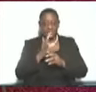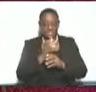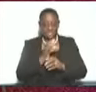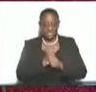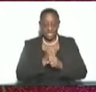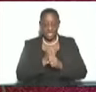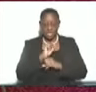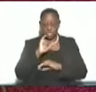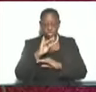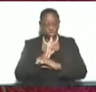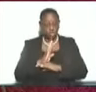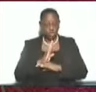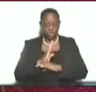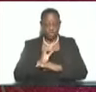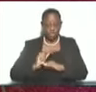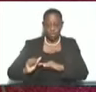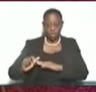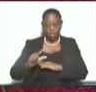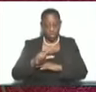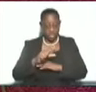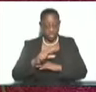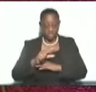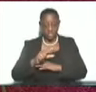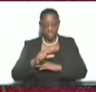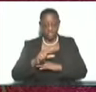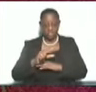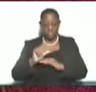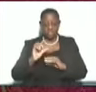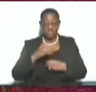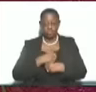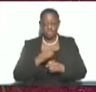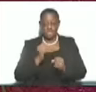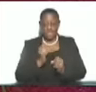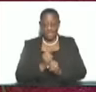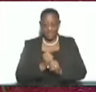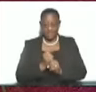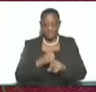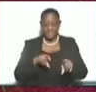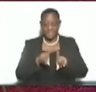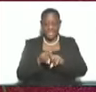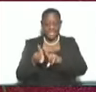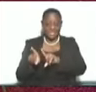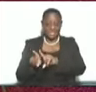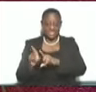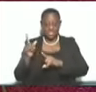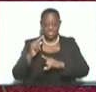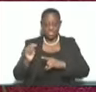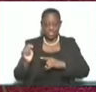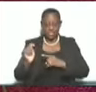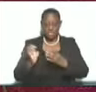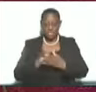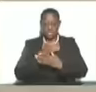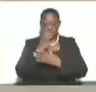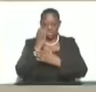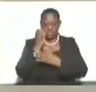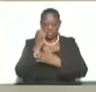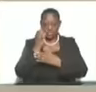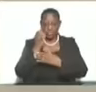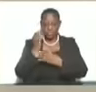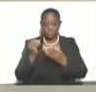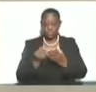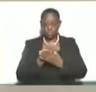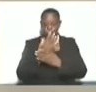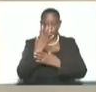available jobs that are created as our economy grows and diversifies.